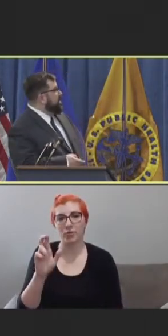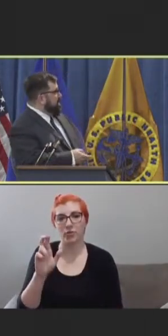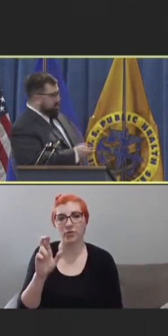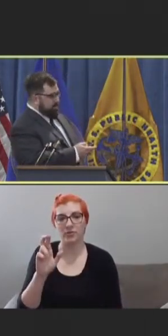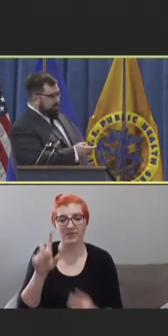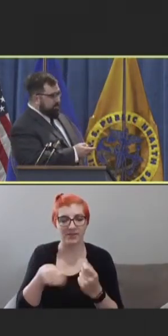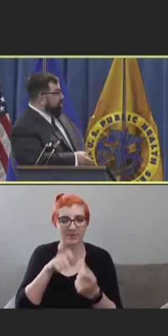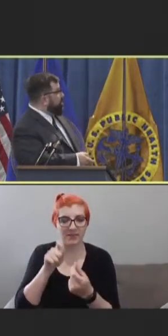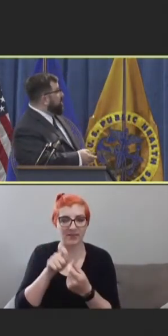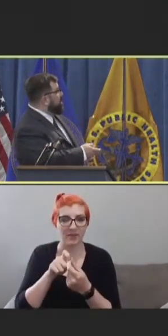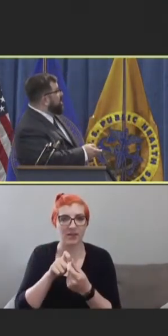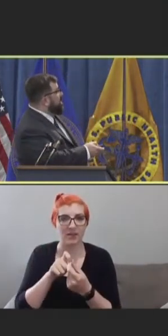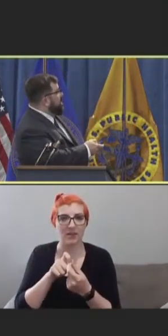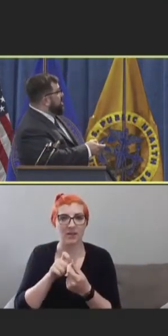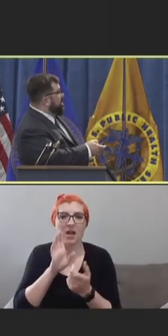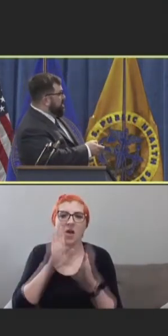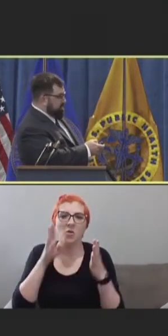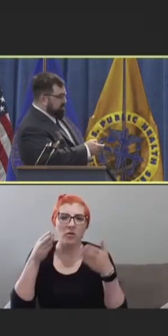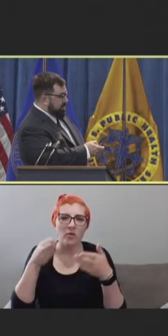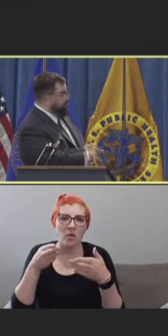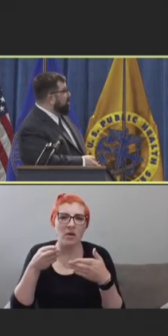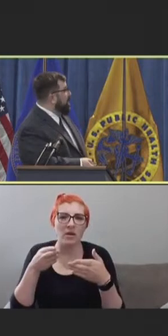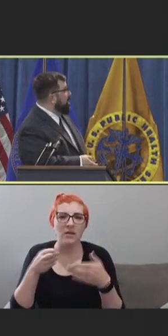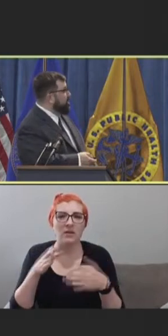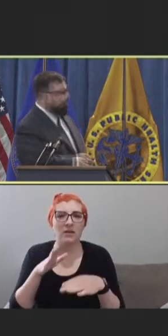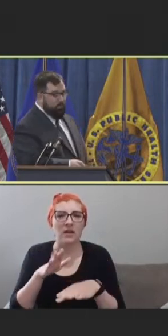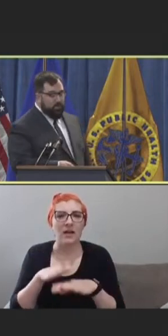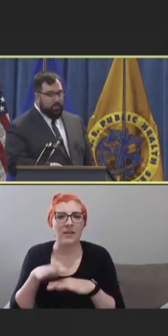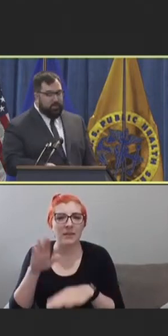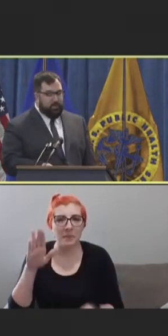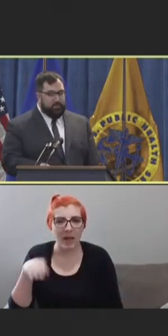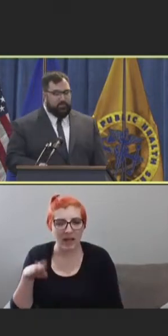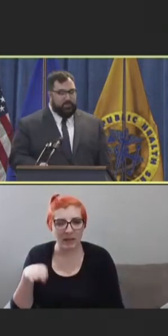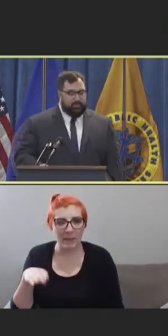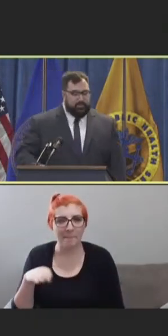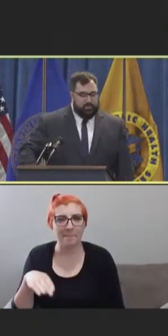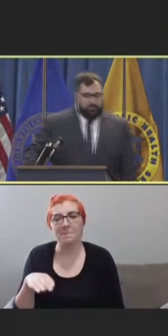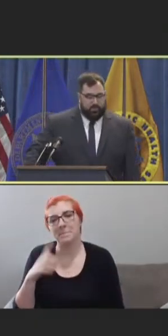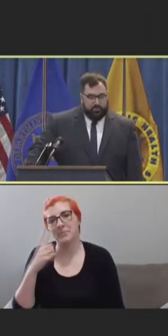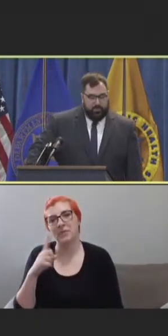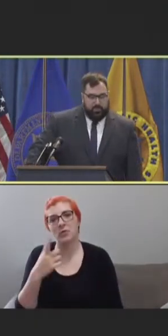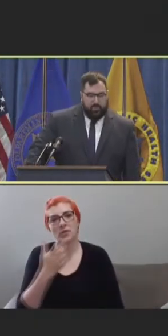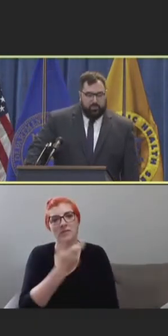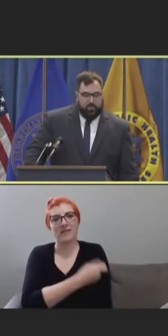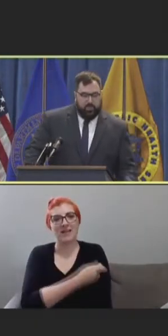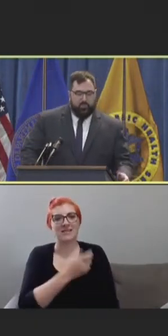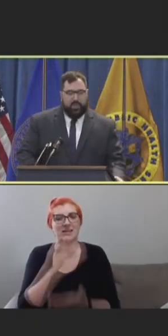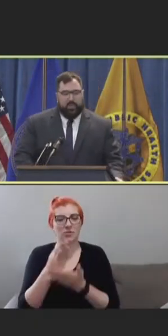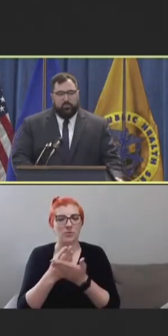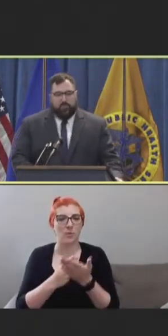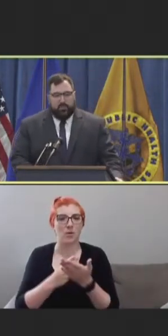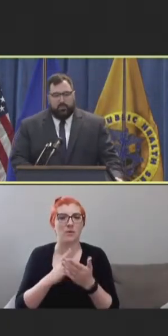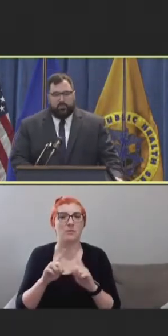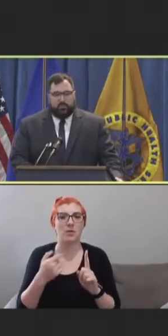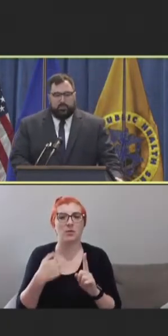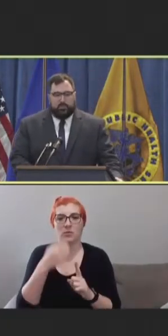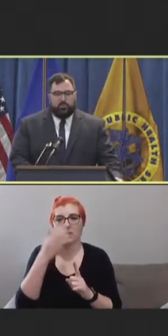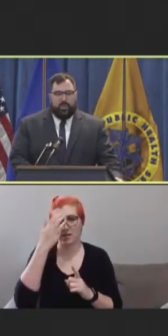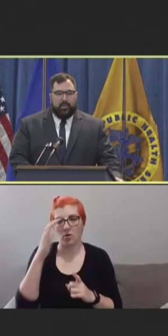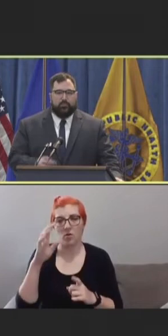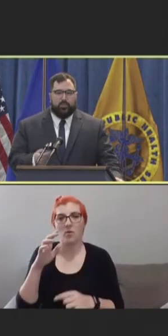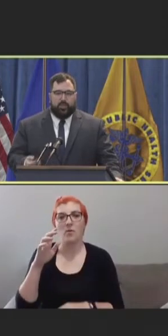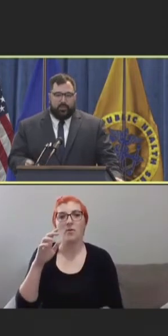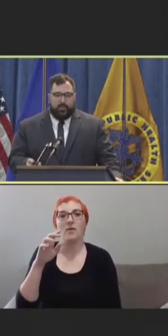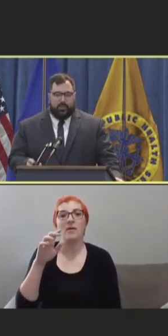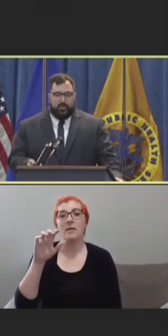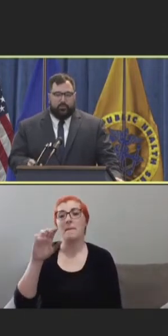Specifically, and I'm just going to focus here at the bottom for the vaccination part, but we know that males tend to